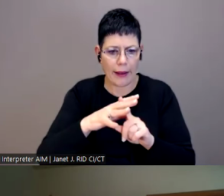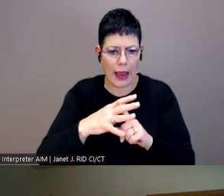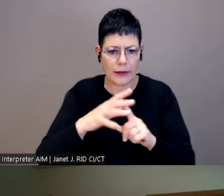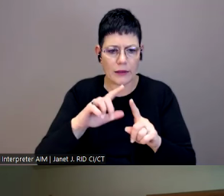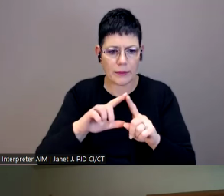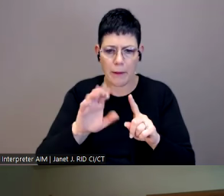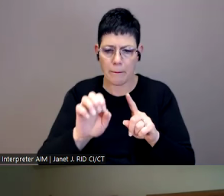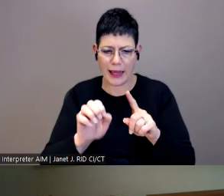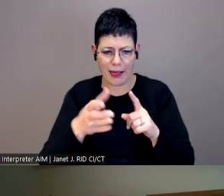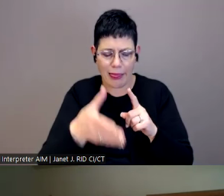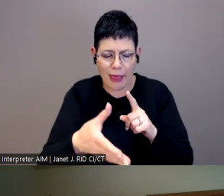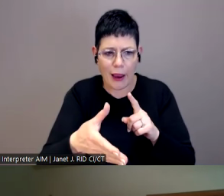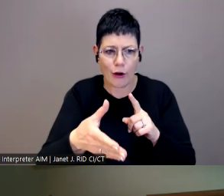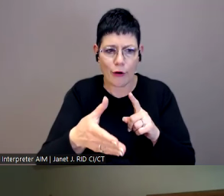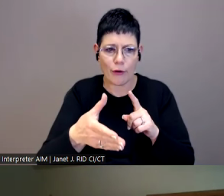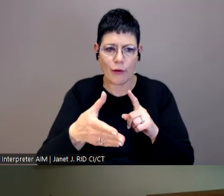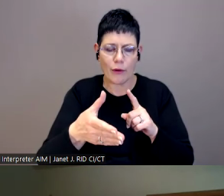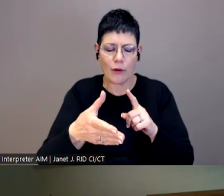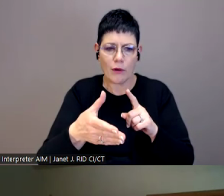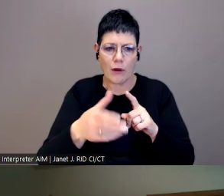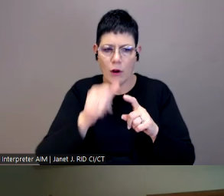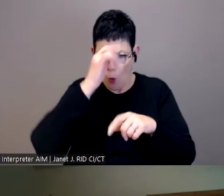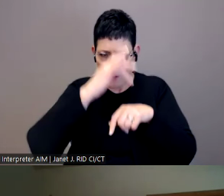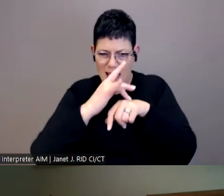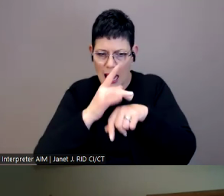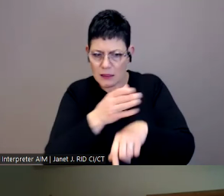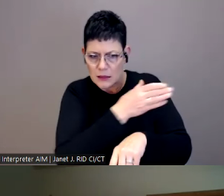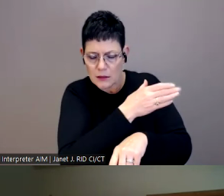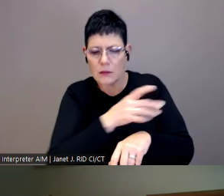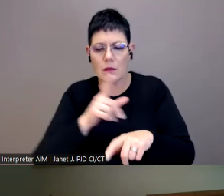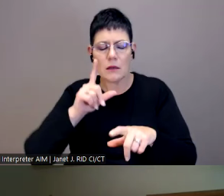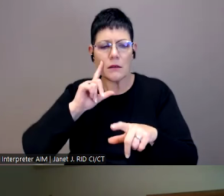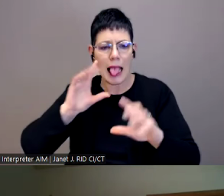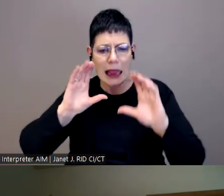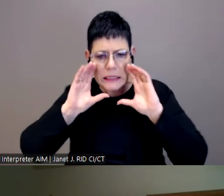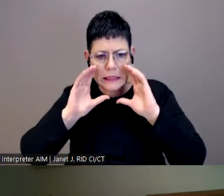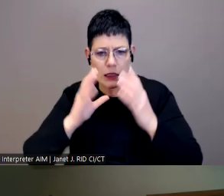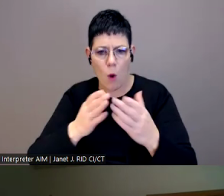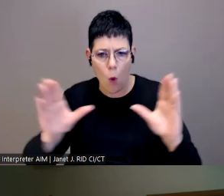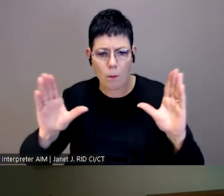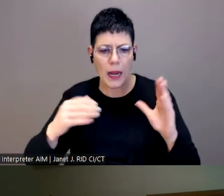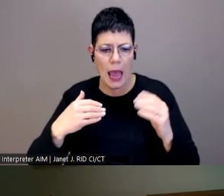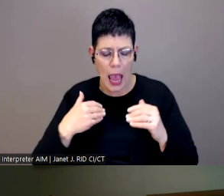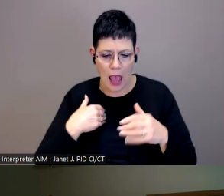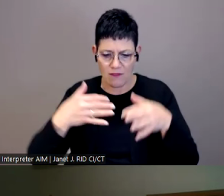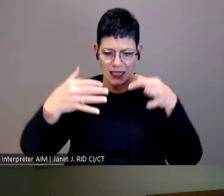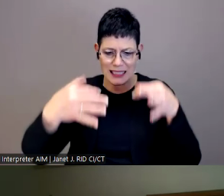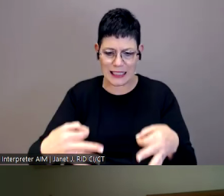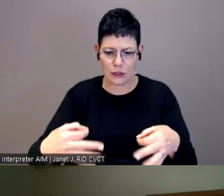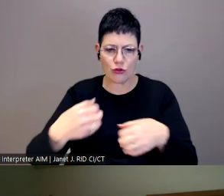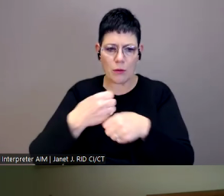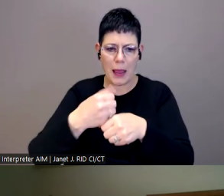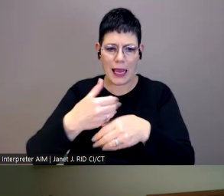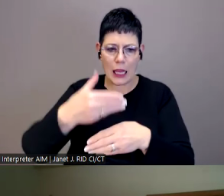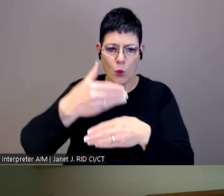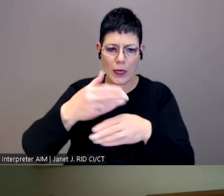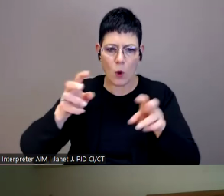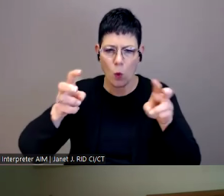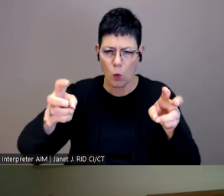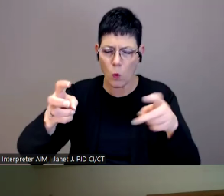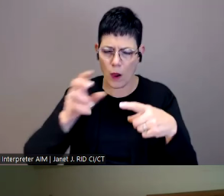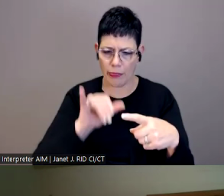and listen, because there's always what we like to call decision-making windows. There's always